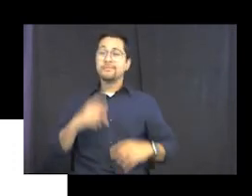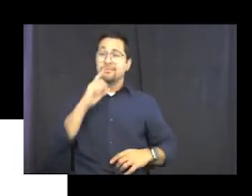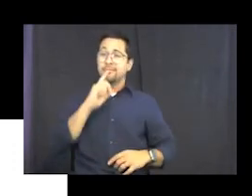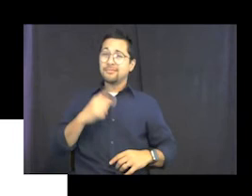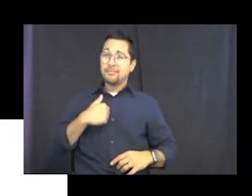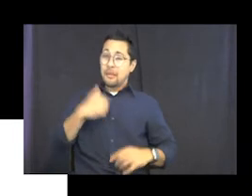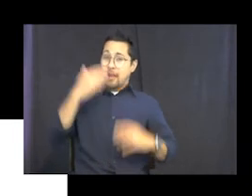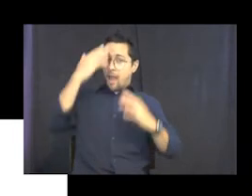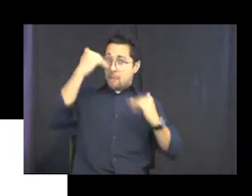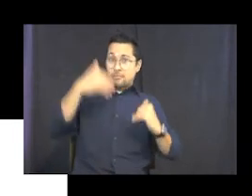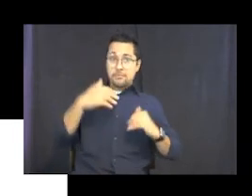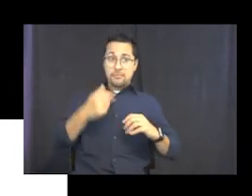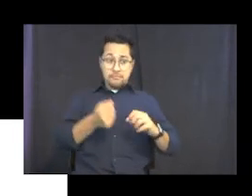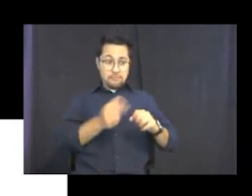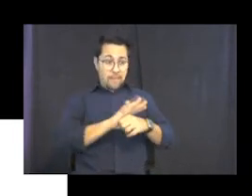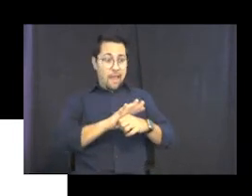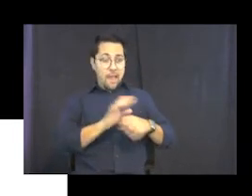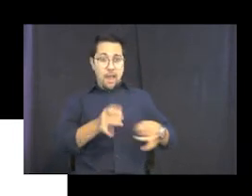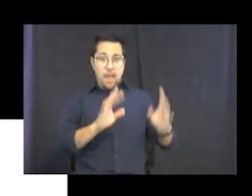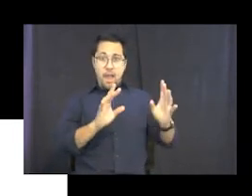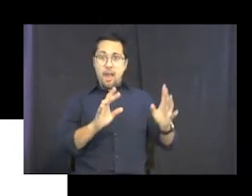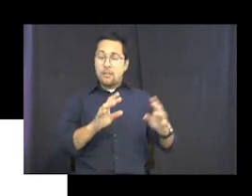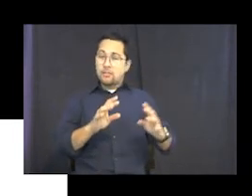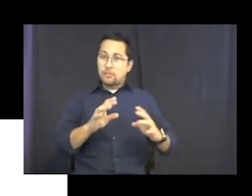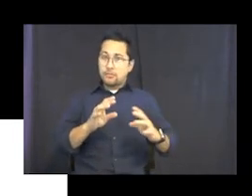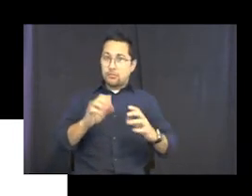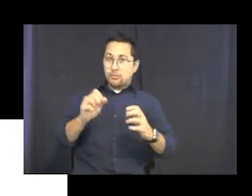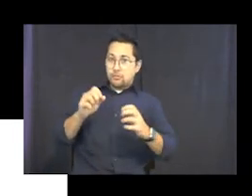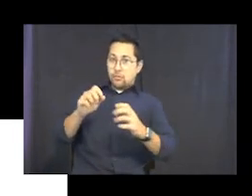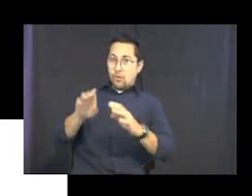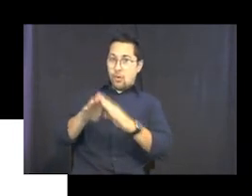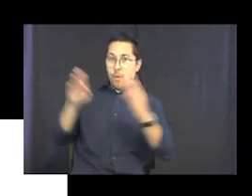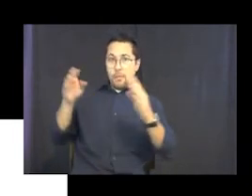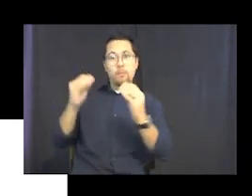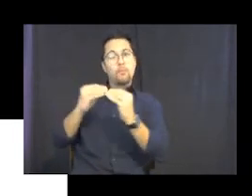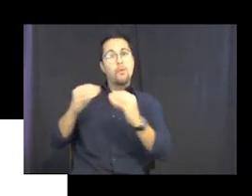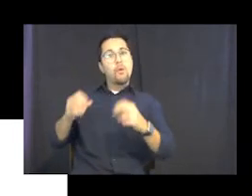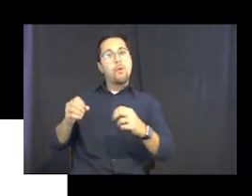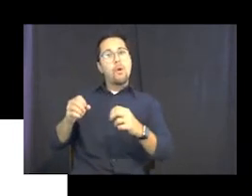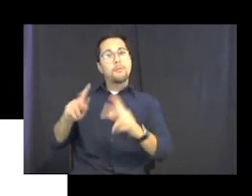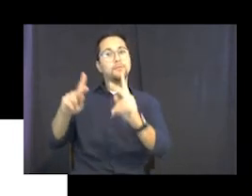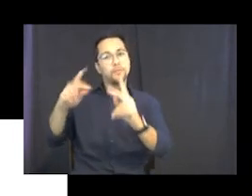expected a pandemic to present more opportunities.